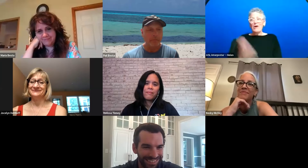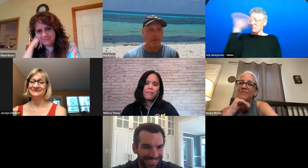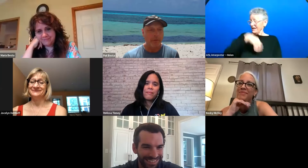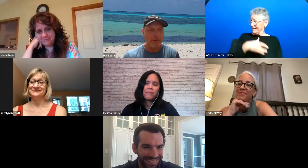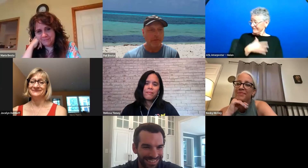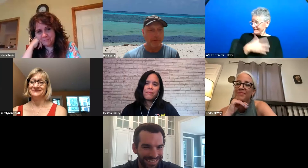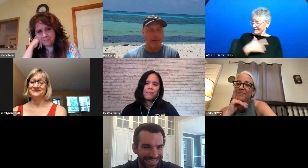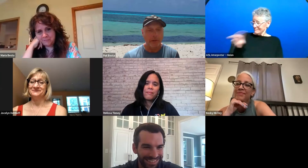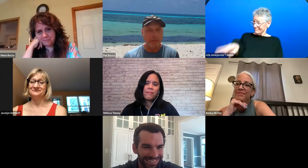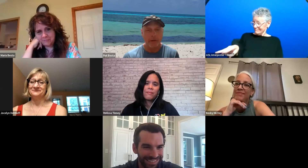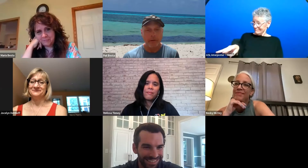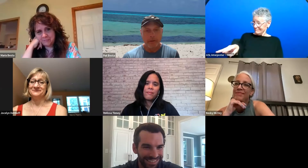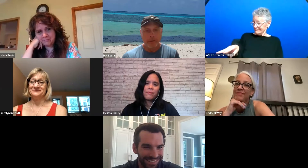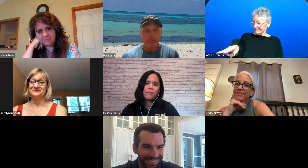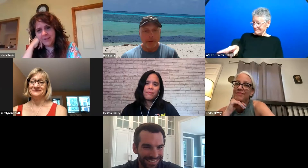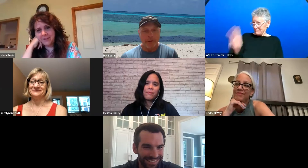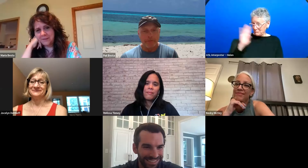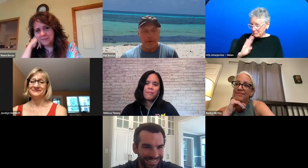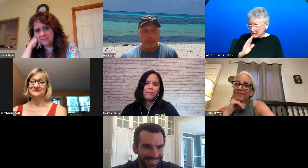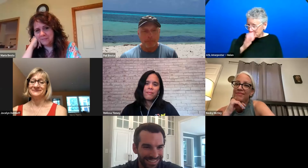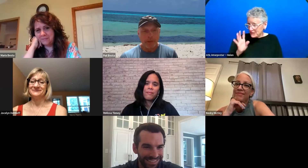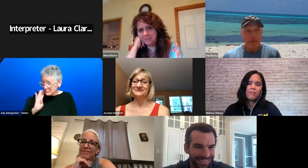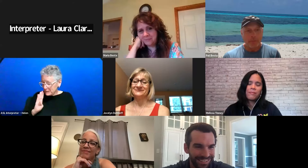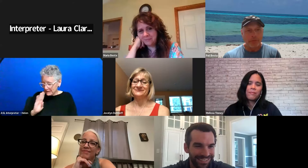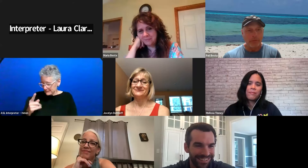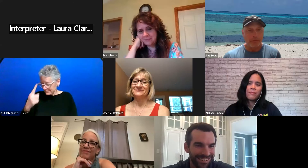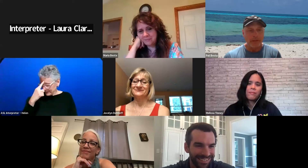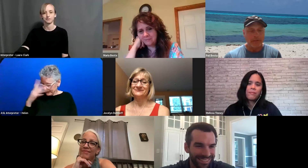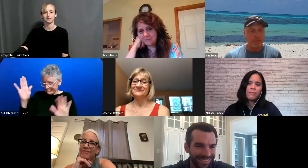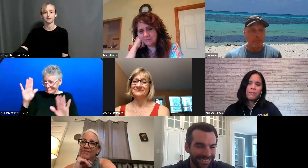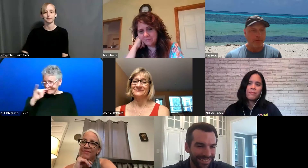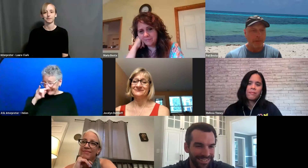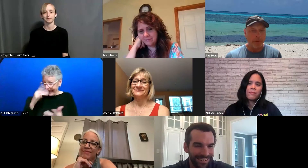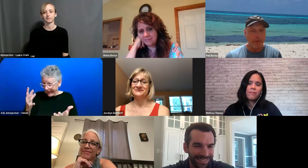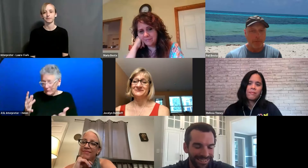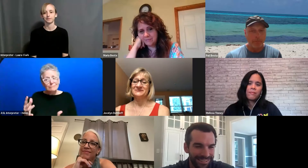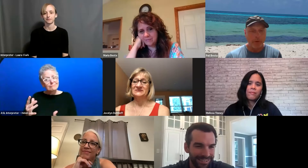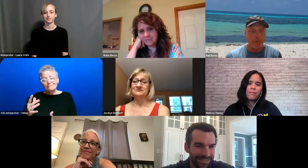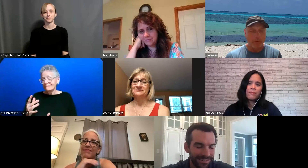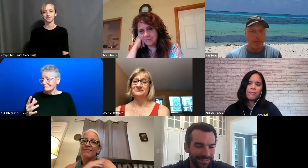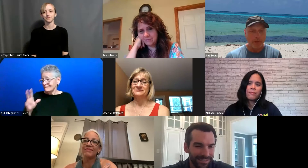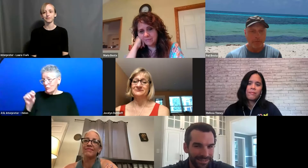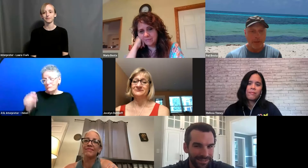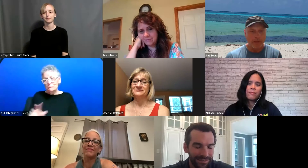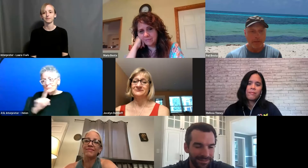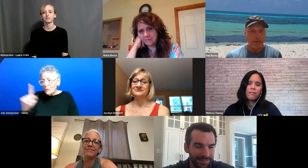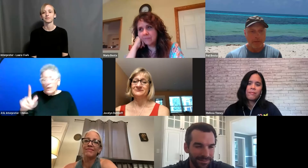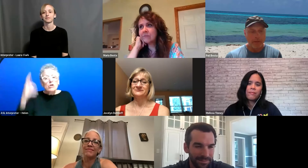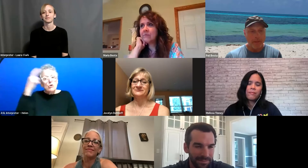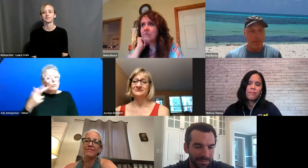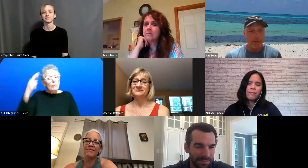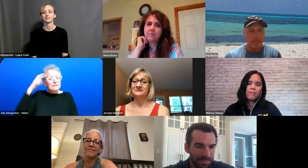thing, see them sit across you drinking a beer. But it's but the reason I brought them up though is because